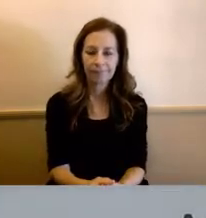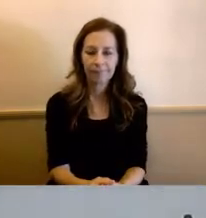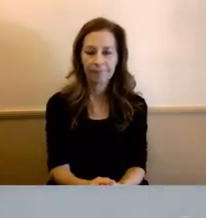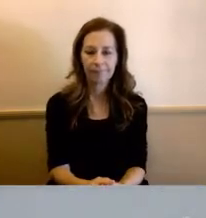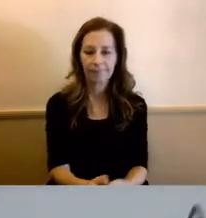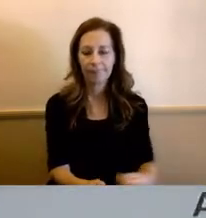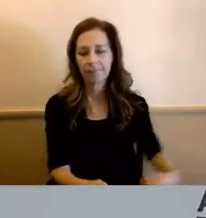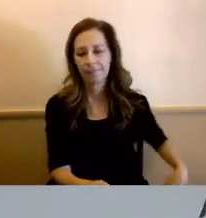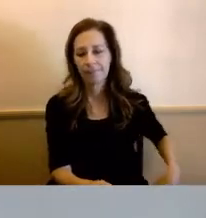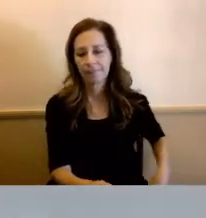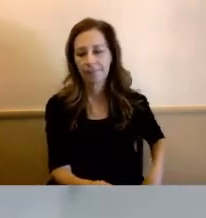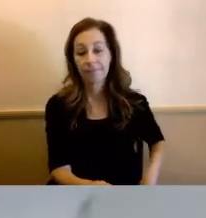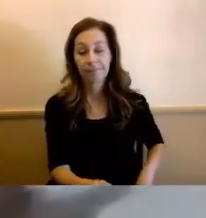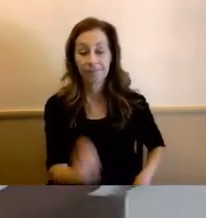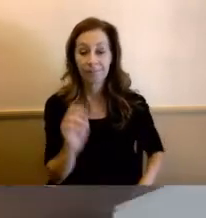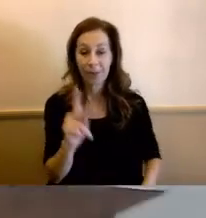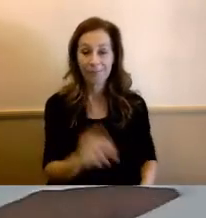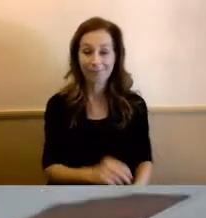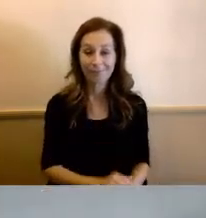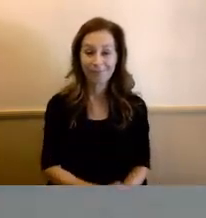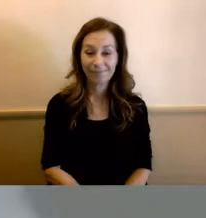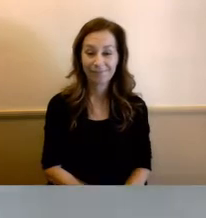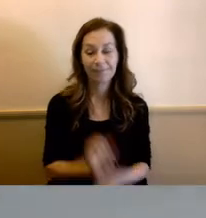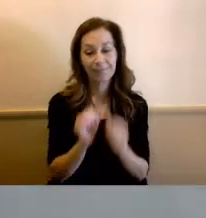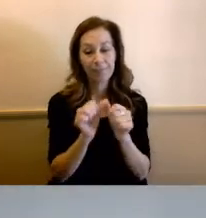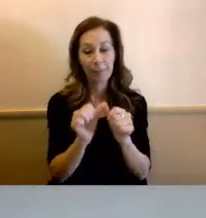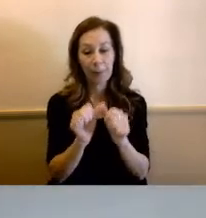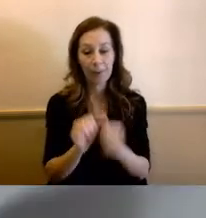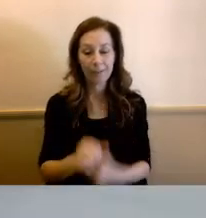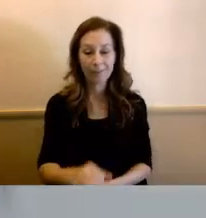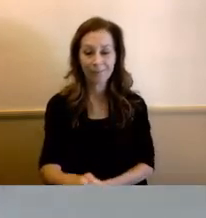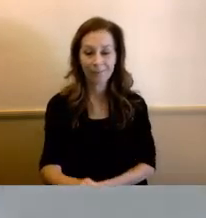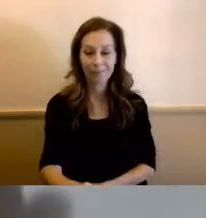Okay, let's keep going.